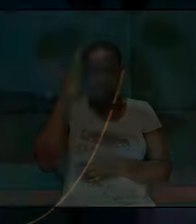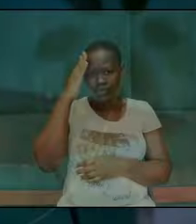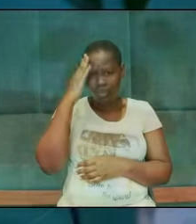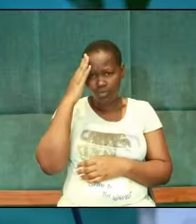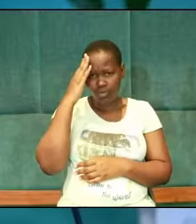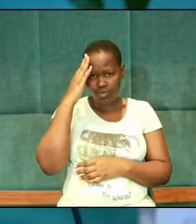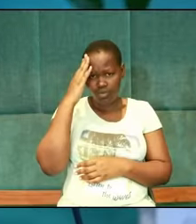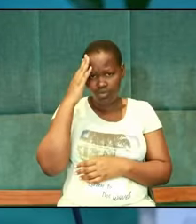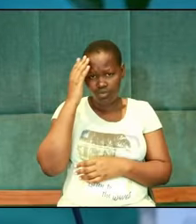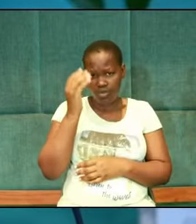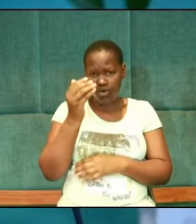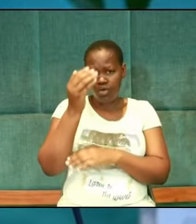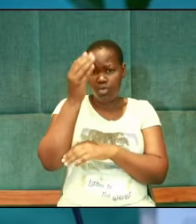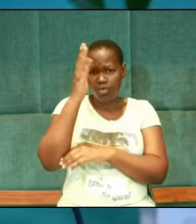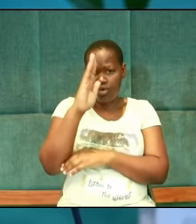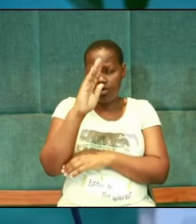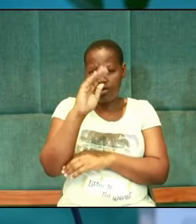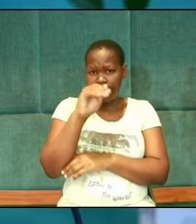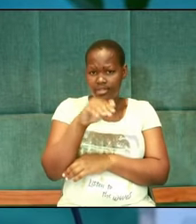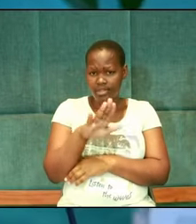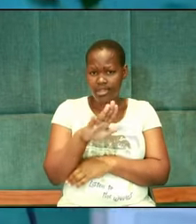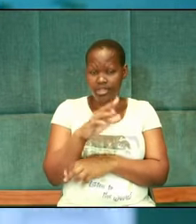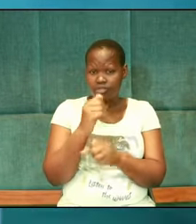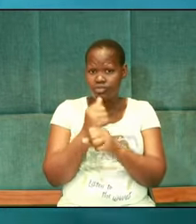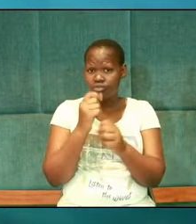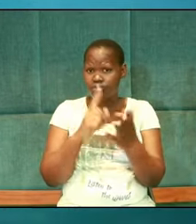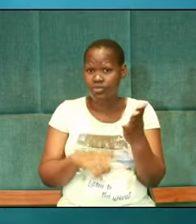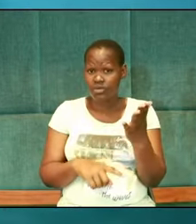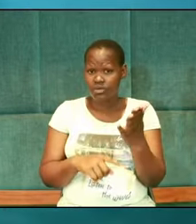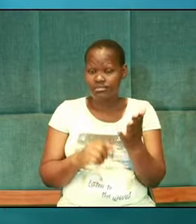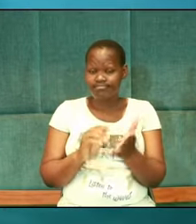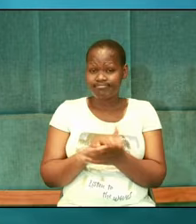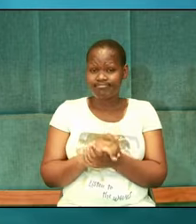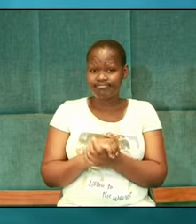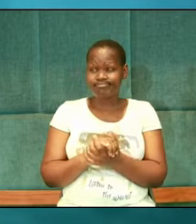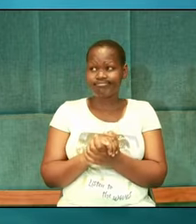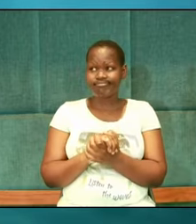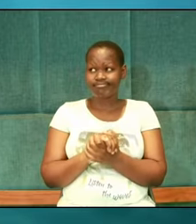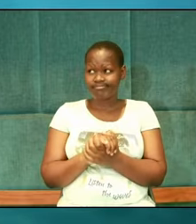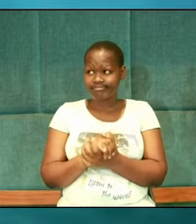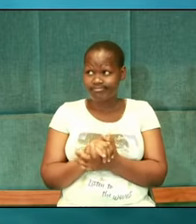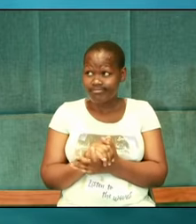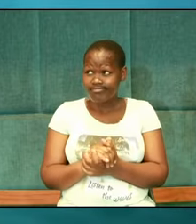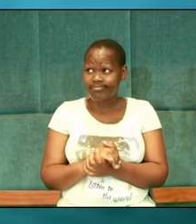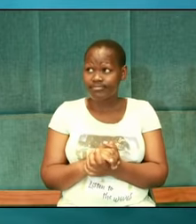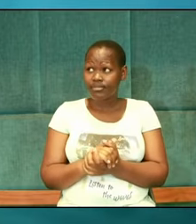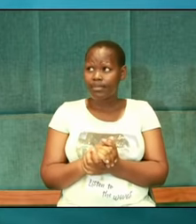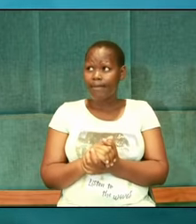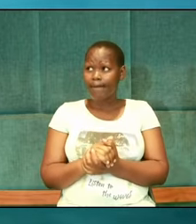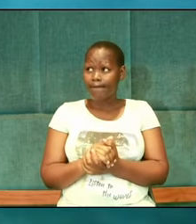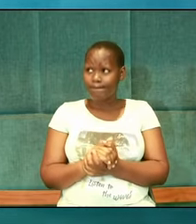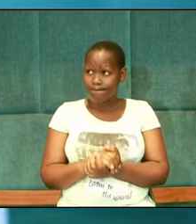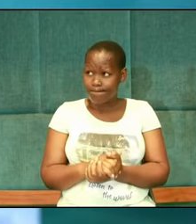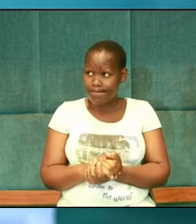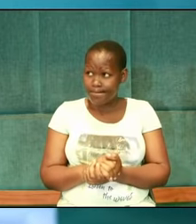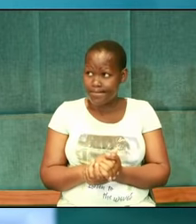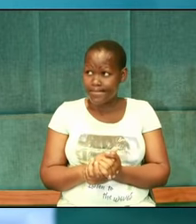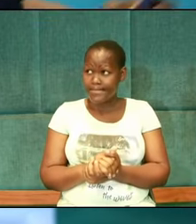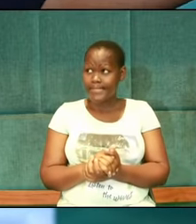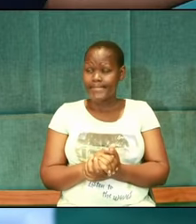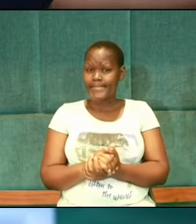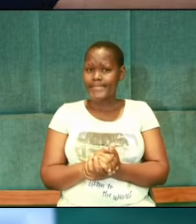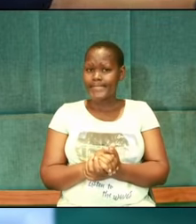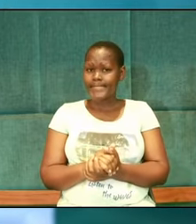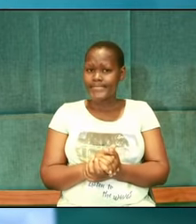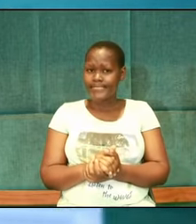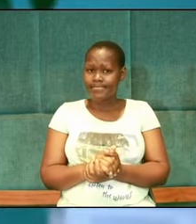God, what will they do? They shall be what? Strong. And they shall carry what? They